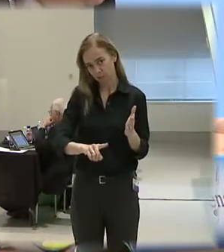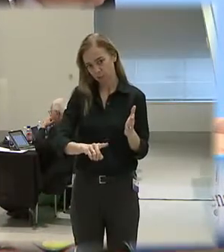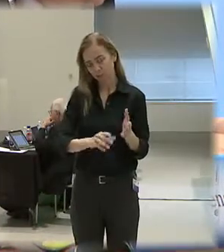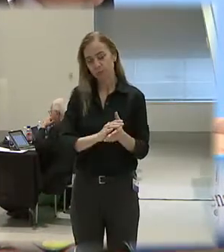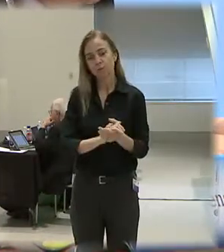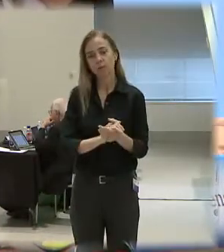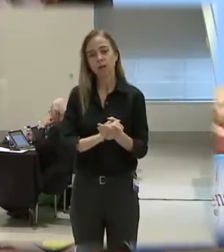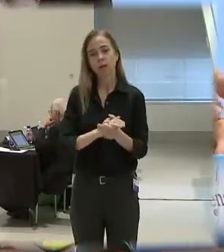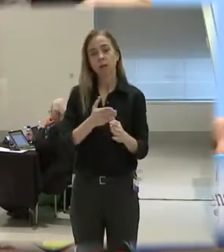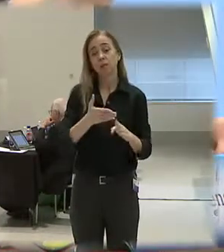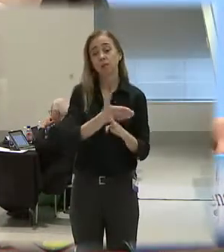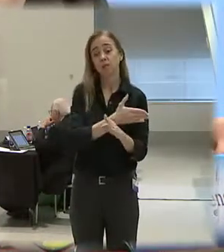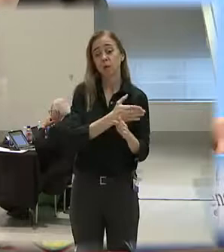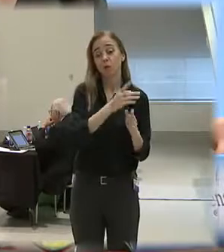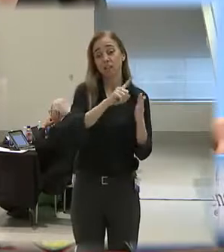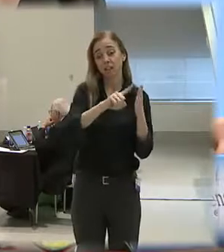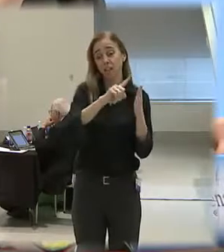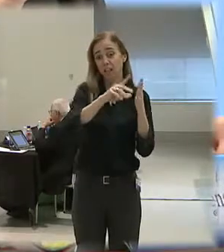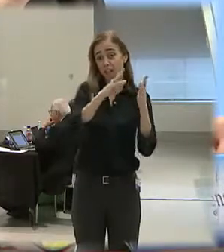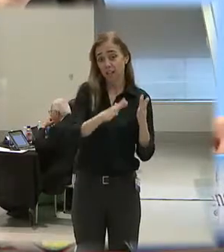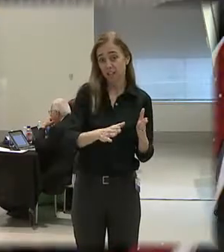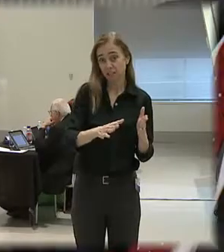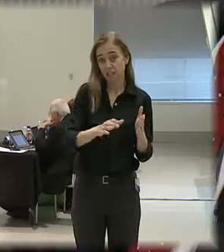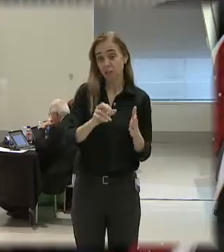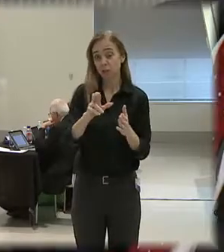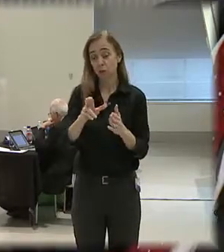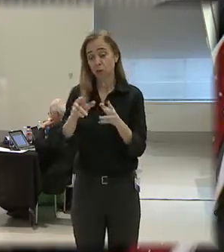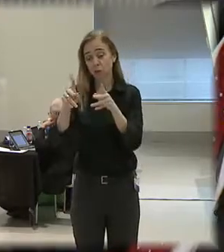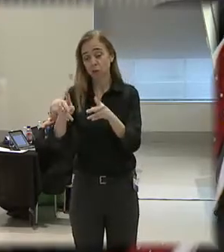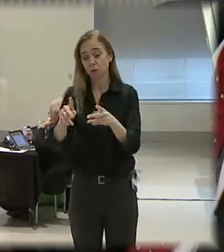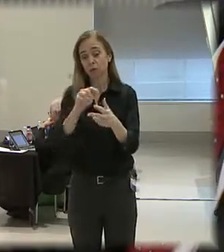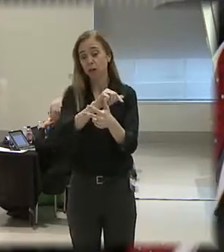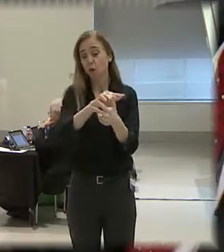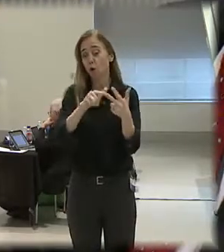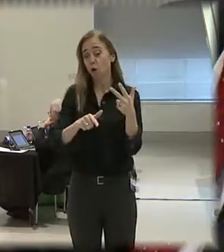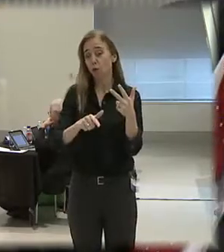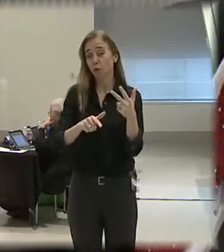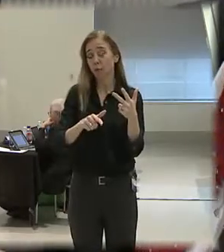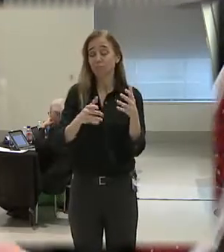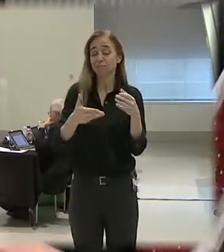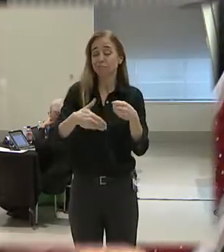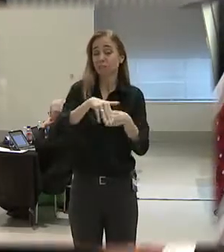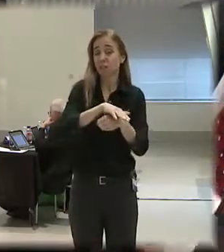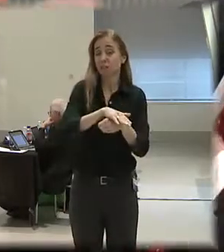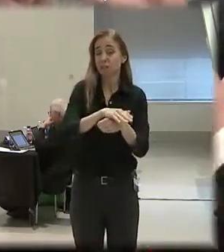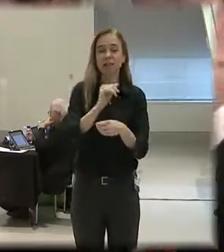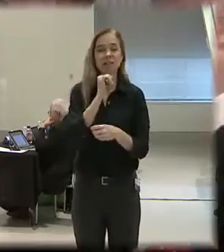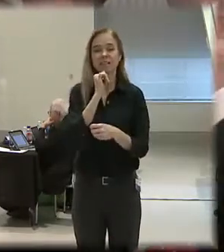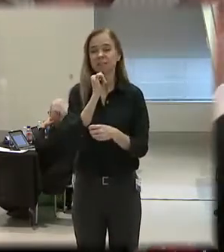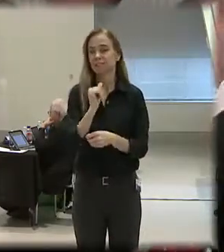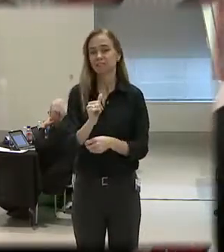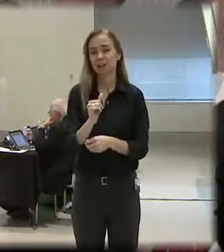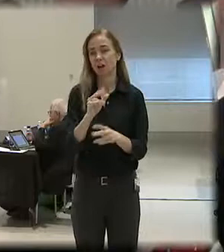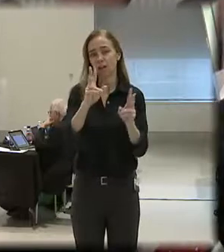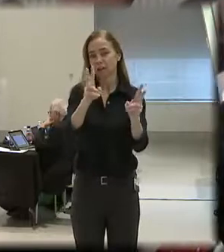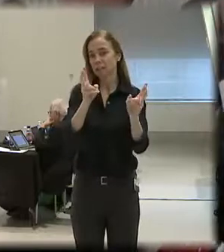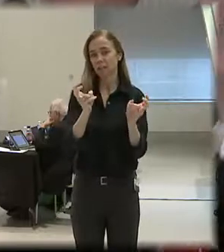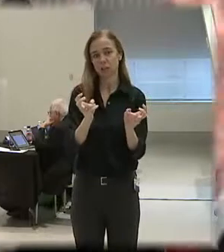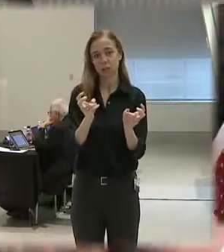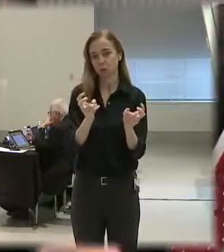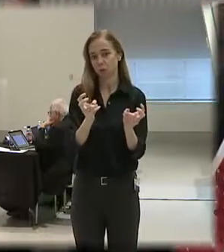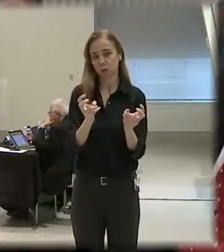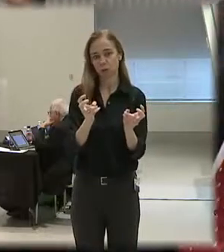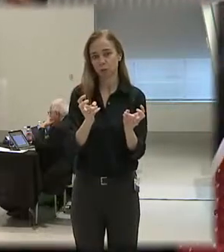agency and/or investigators, that all three of those subjects can be covered. We have, it's not an issue